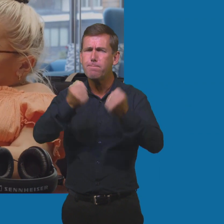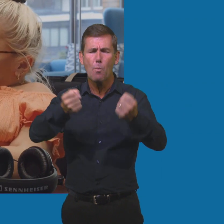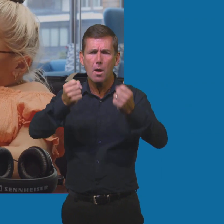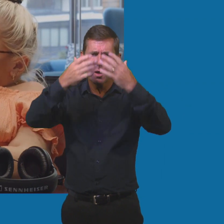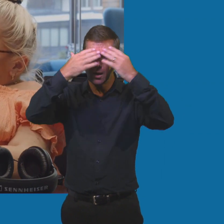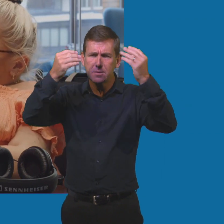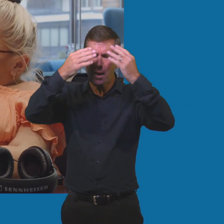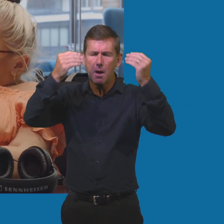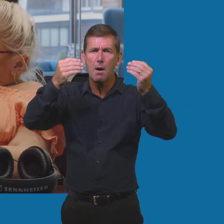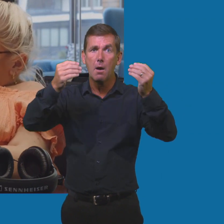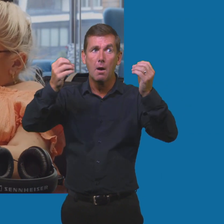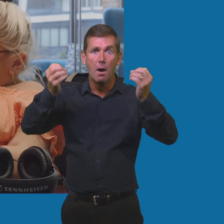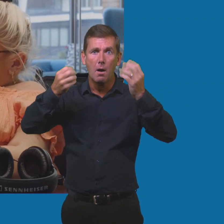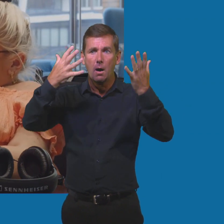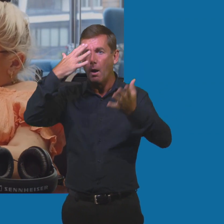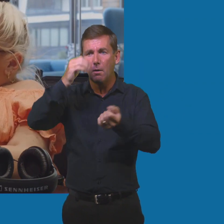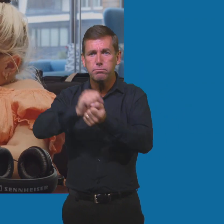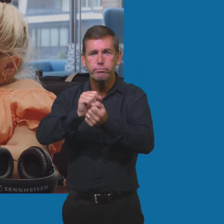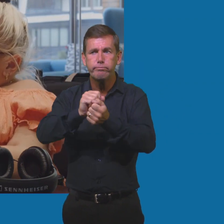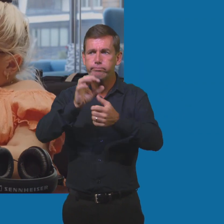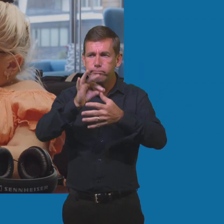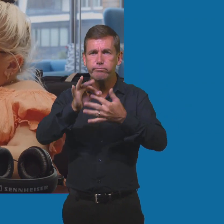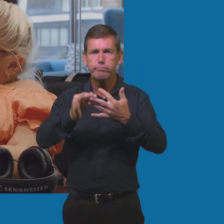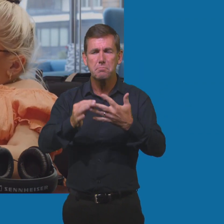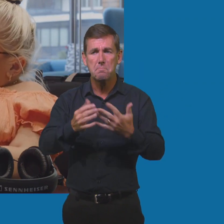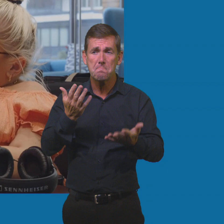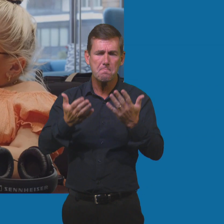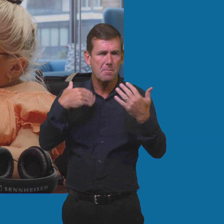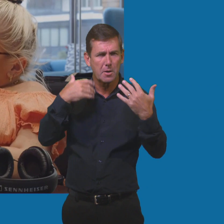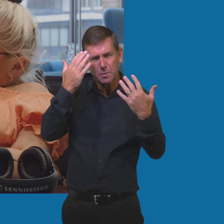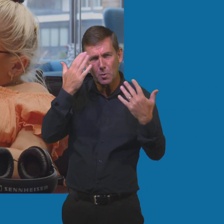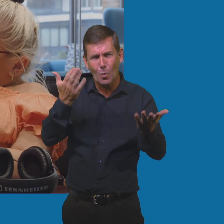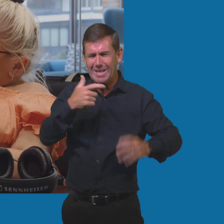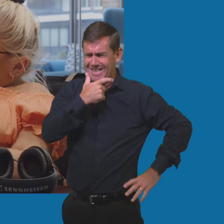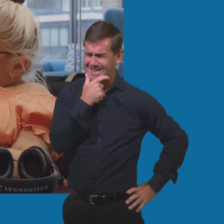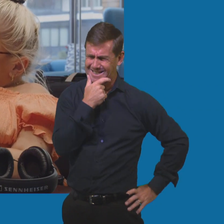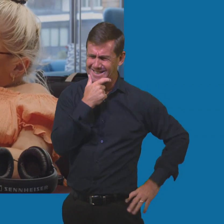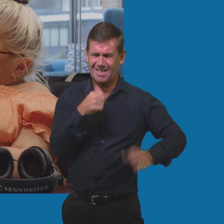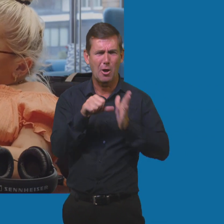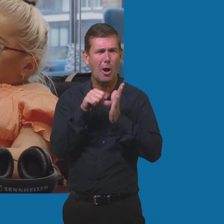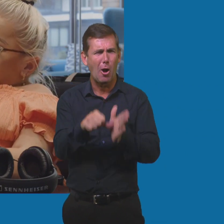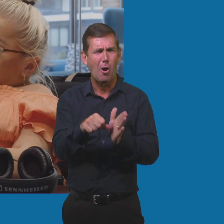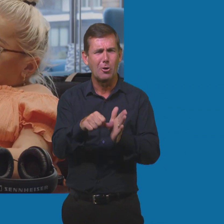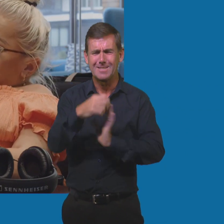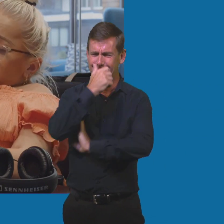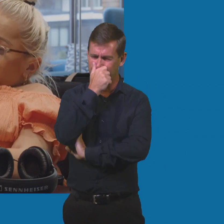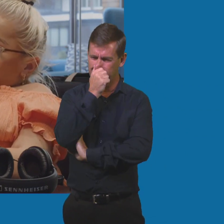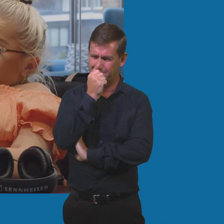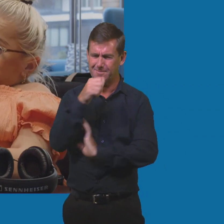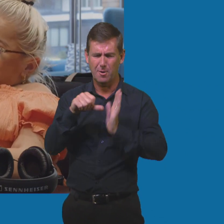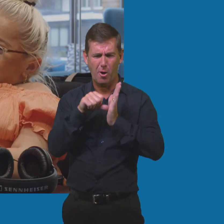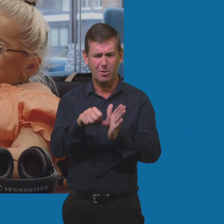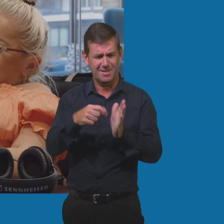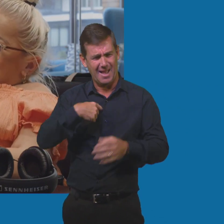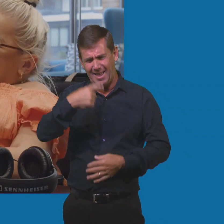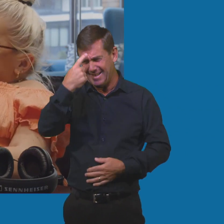beneficial for people who have Alzheimer's. So I don't know. Oh gosh, it's a tricky one, isn't it? It is. It's so difficult. But I think